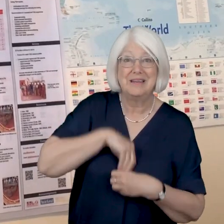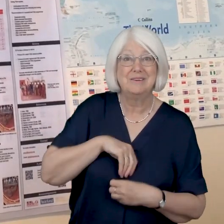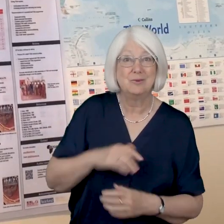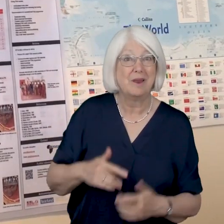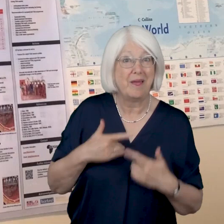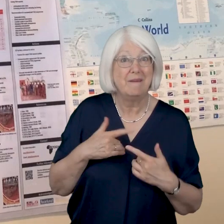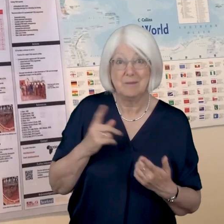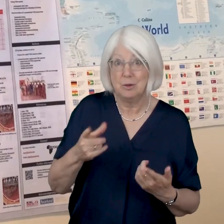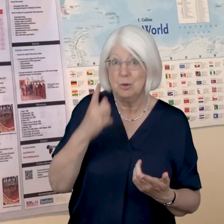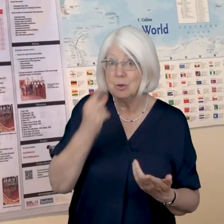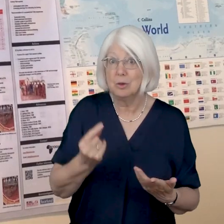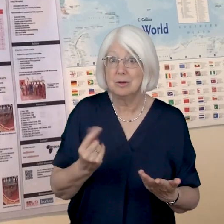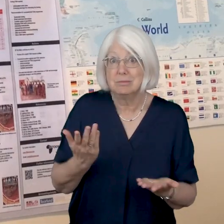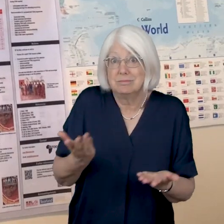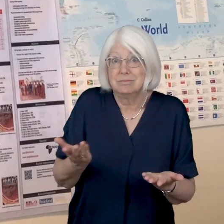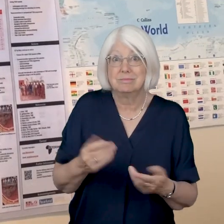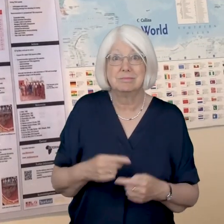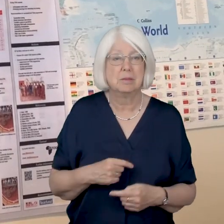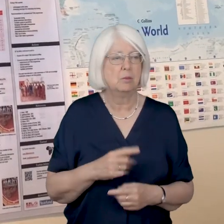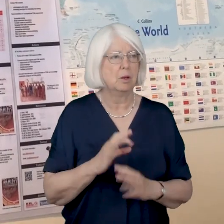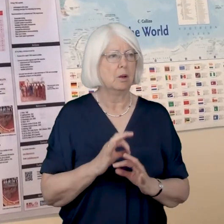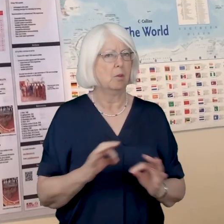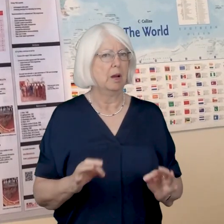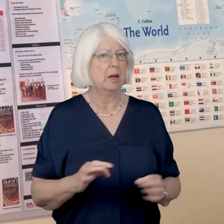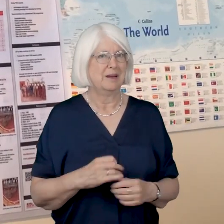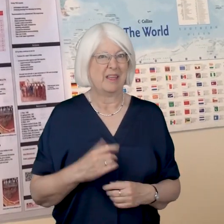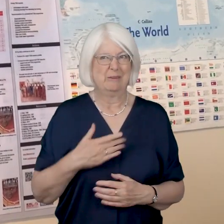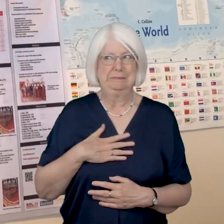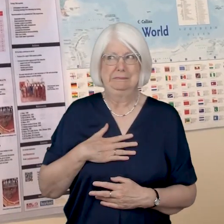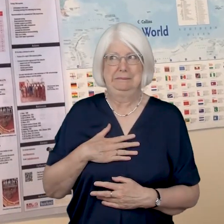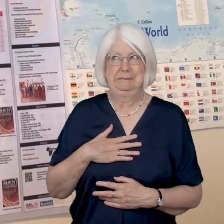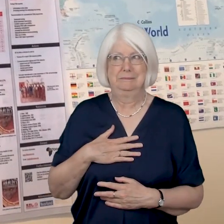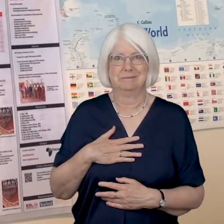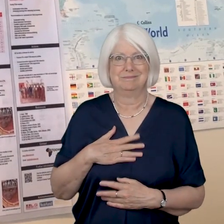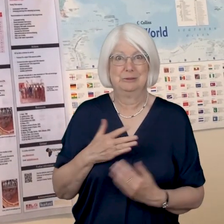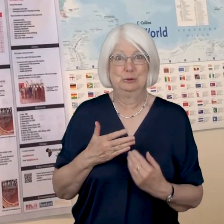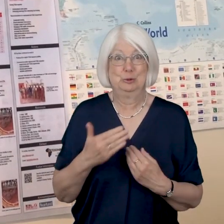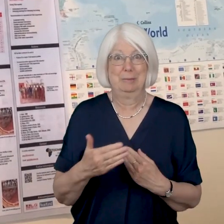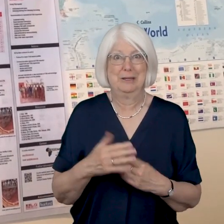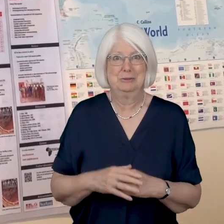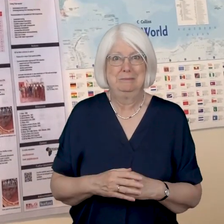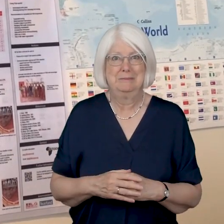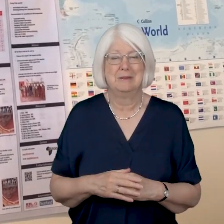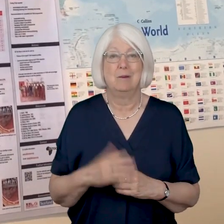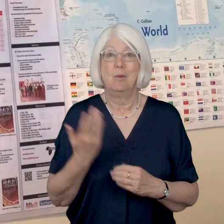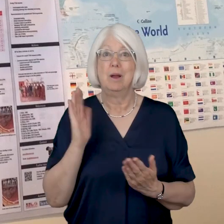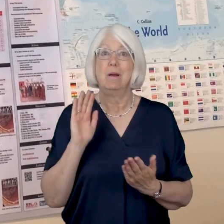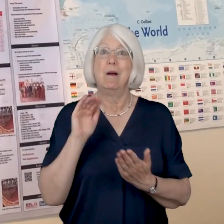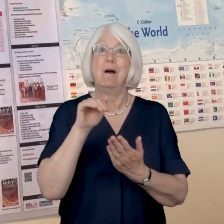I said you could make that pledge and it would be as simple as that. And he went very quiet, and I thought, I've overstepped the mark for the rest of the journey.